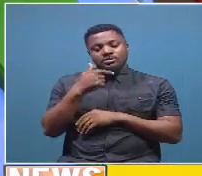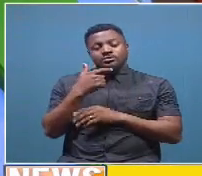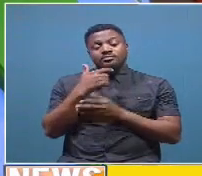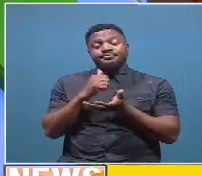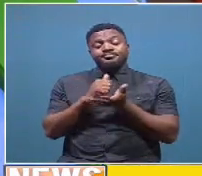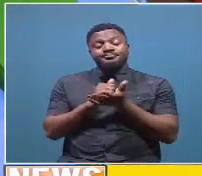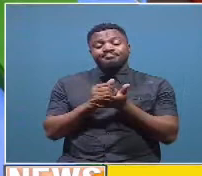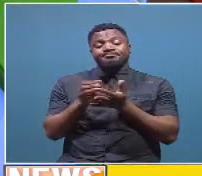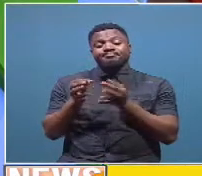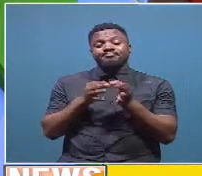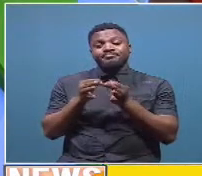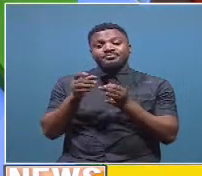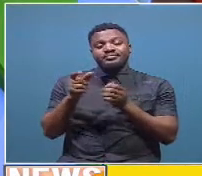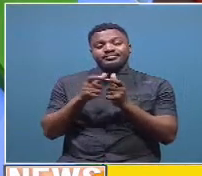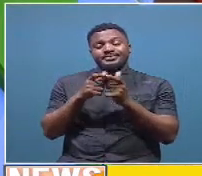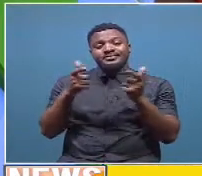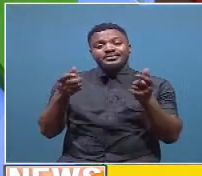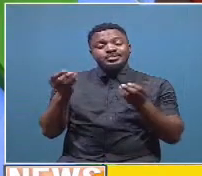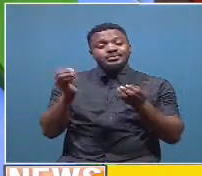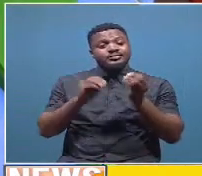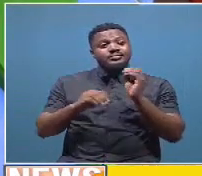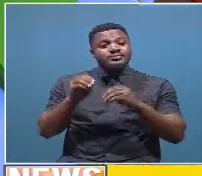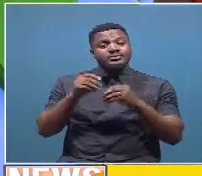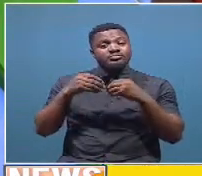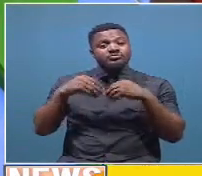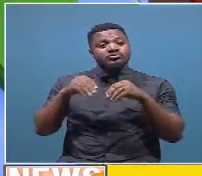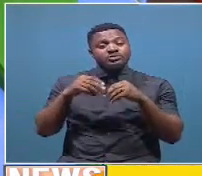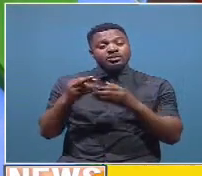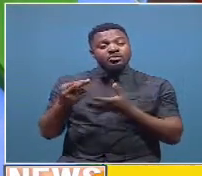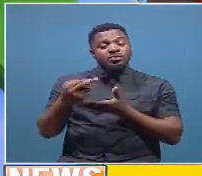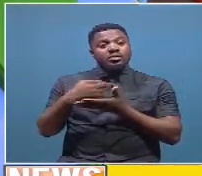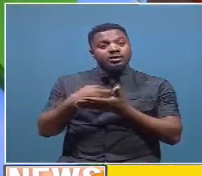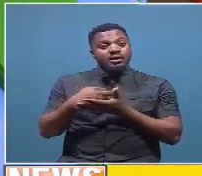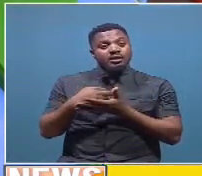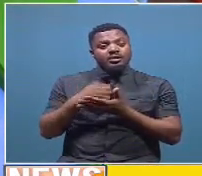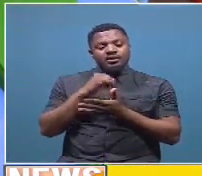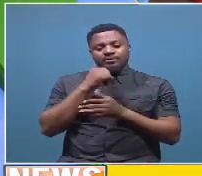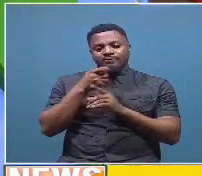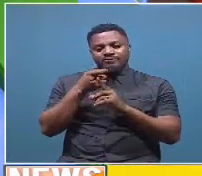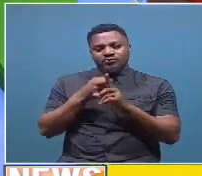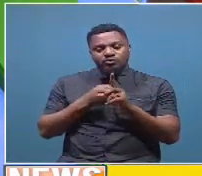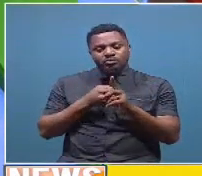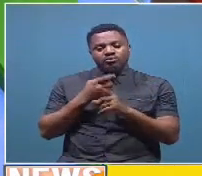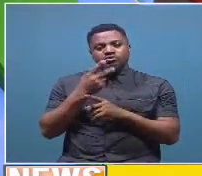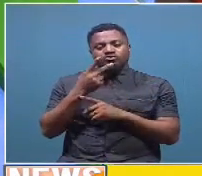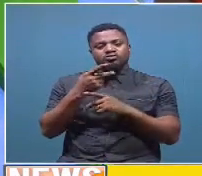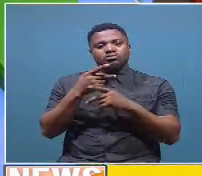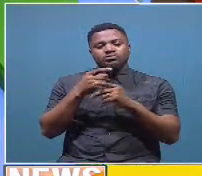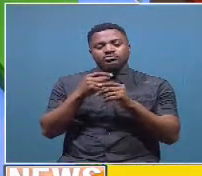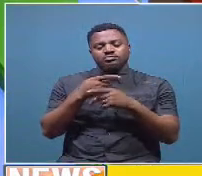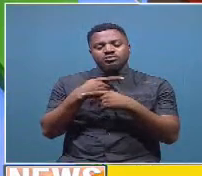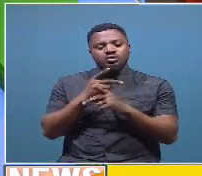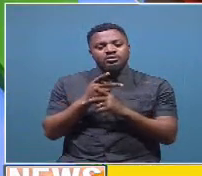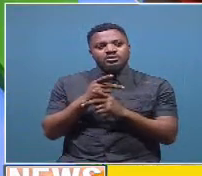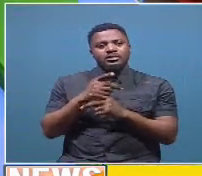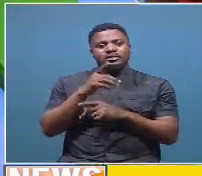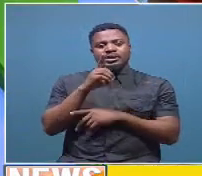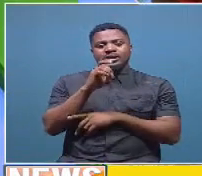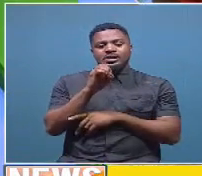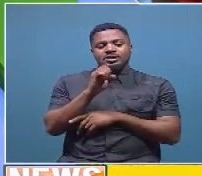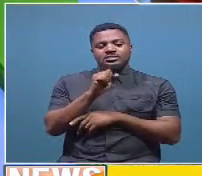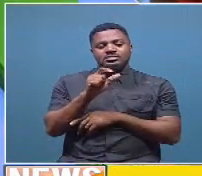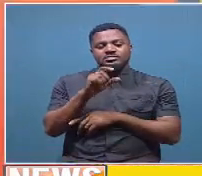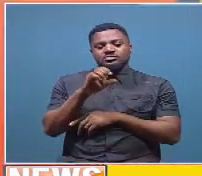Reginald Lai, said the biggest contribution of sales revenue is from the two main products, diesel and